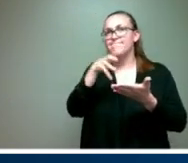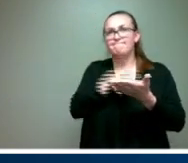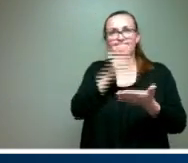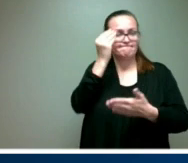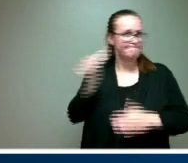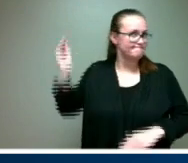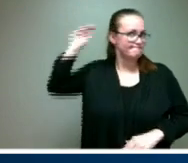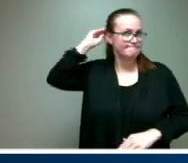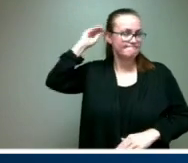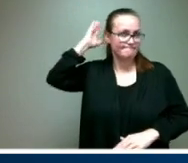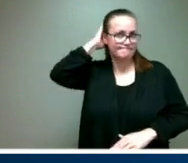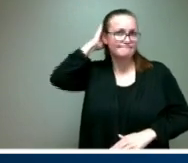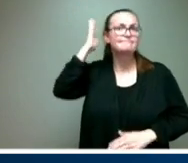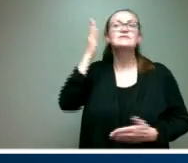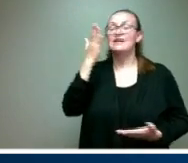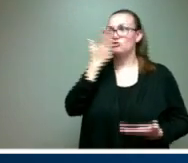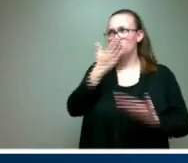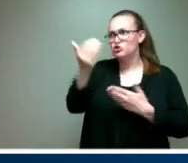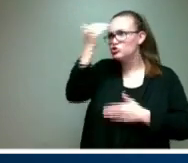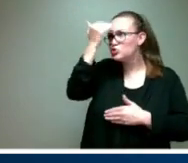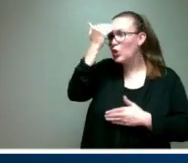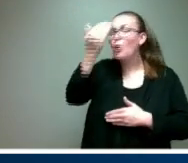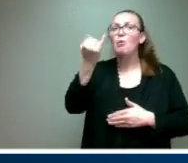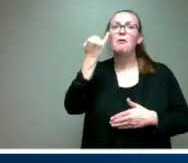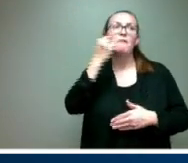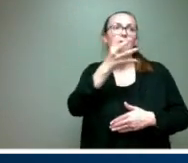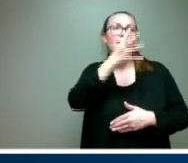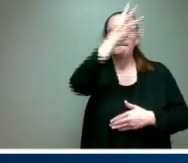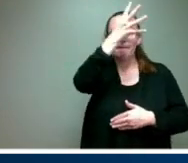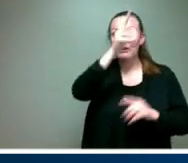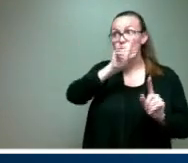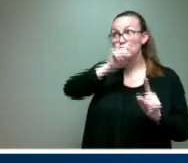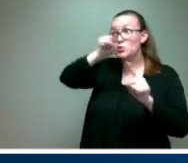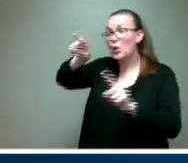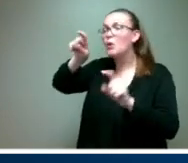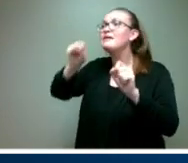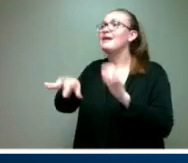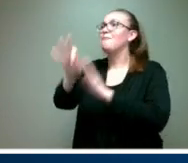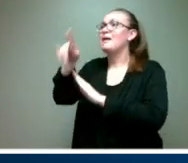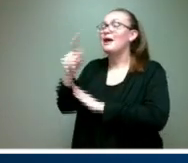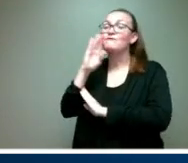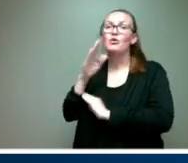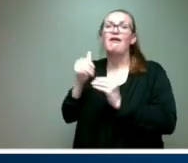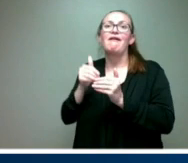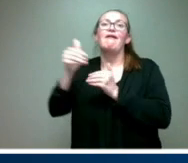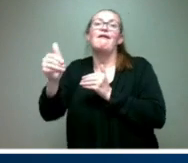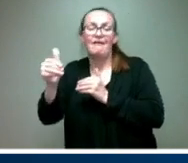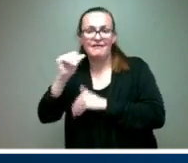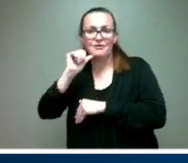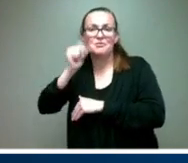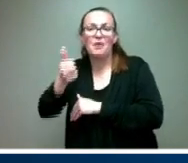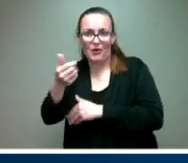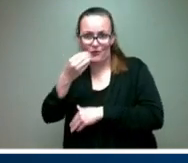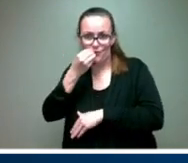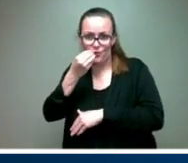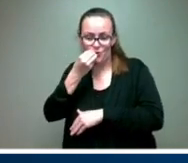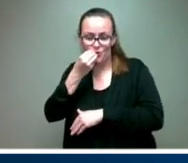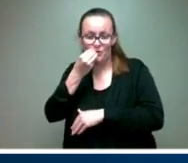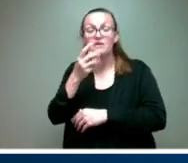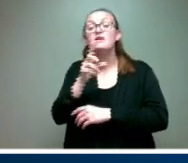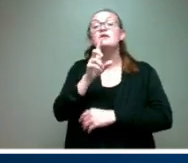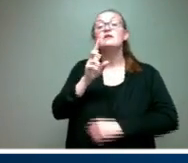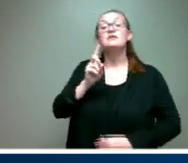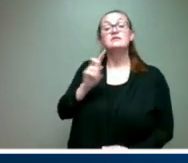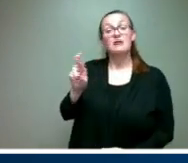up when they go, they can pick up at the site for future meals. Yes. And I do just want to, you know, Dr. Dixon, your teams